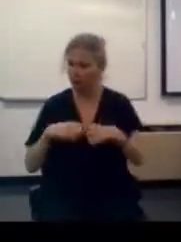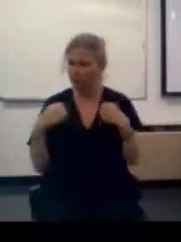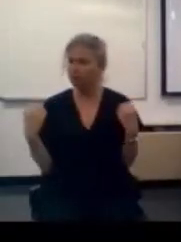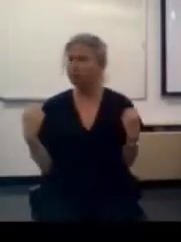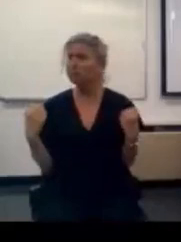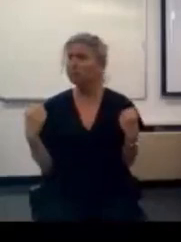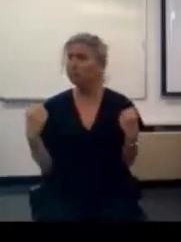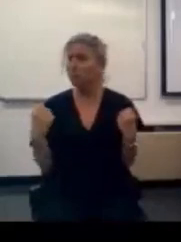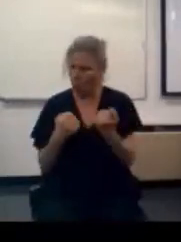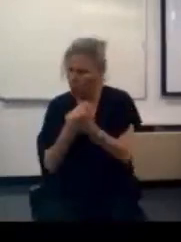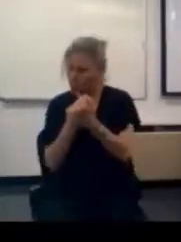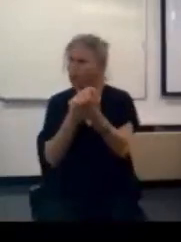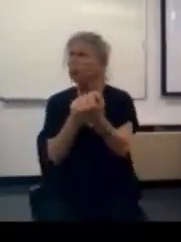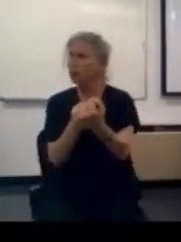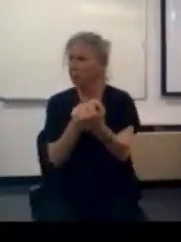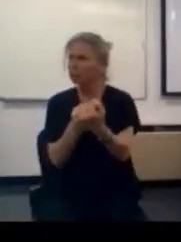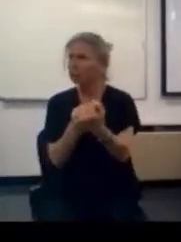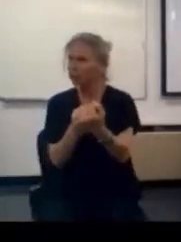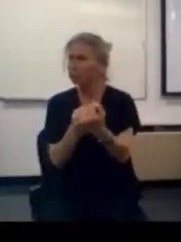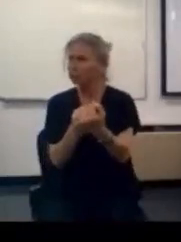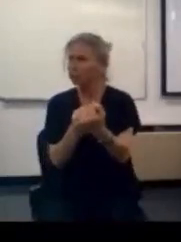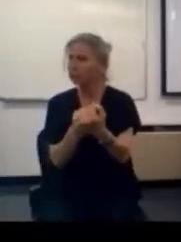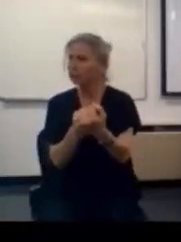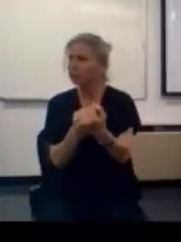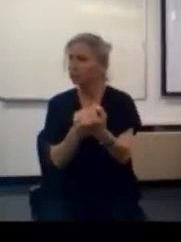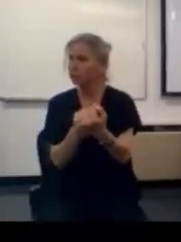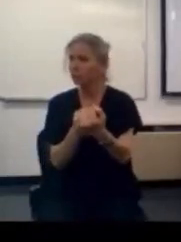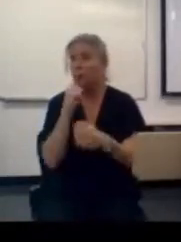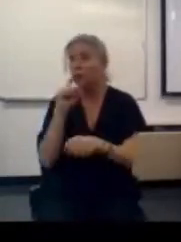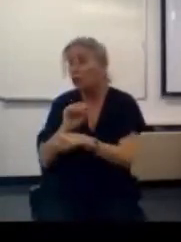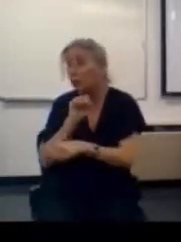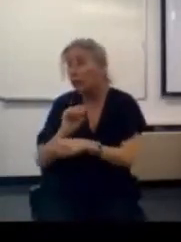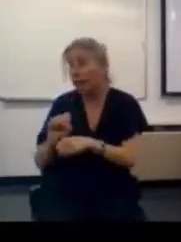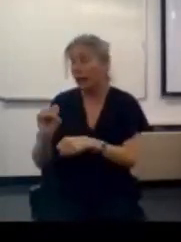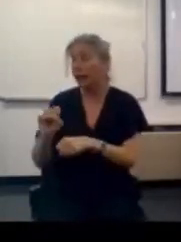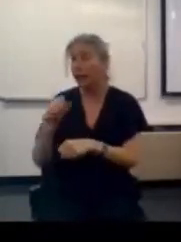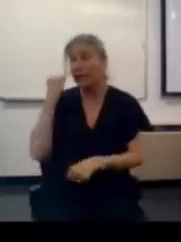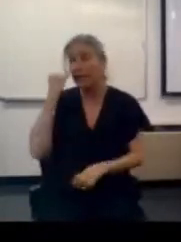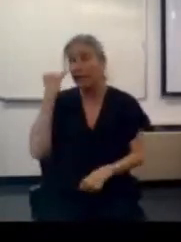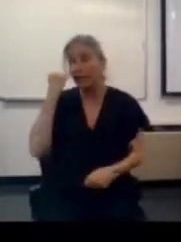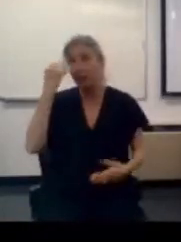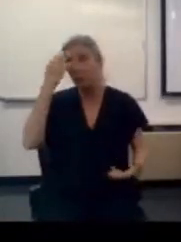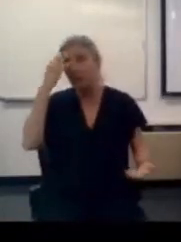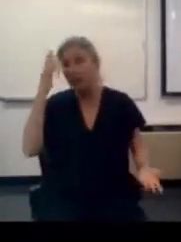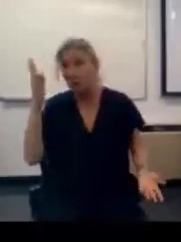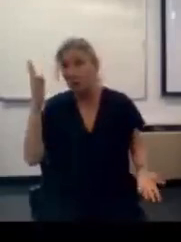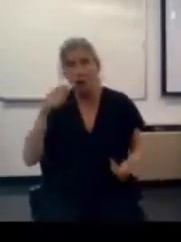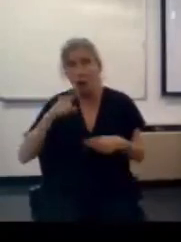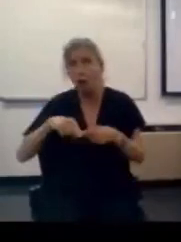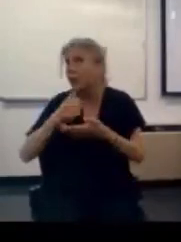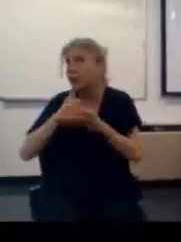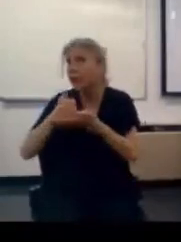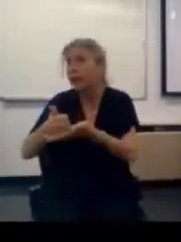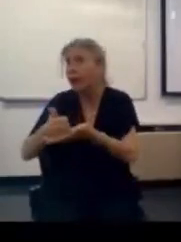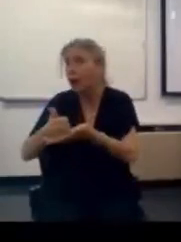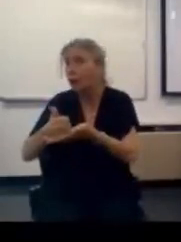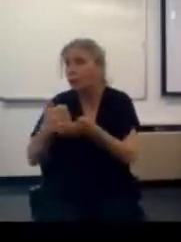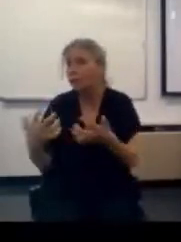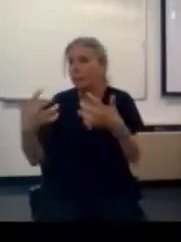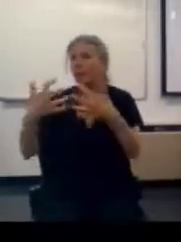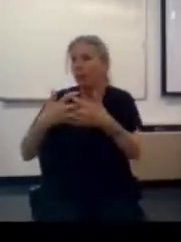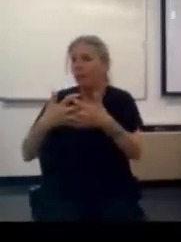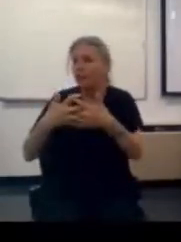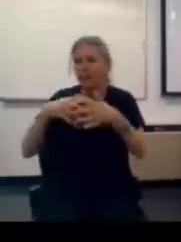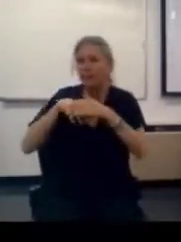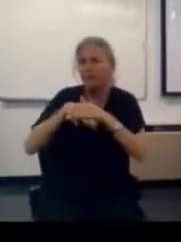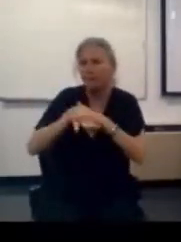an environment where we're open, we're supportive, and the reality is, if we don't know, we